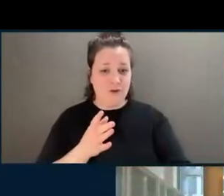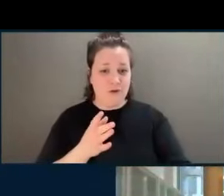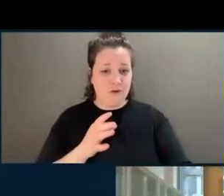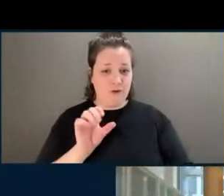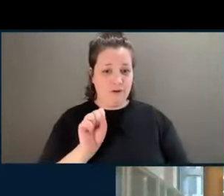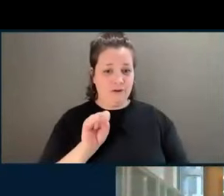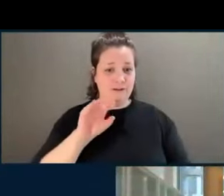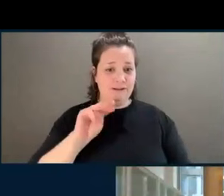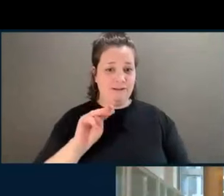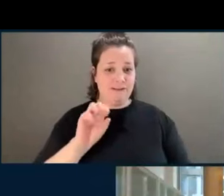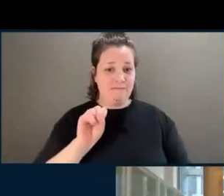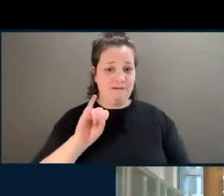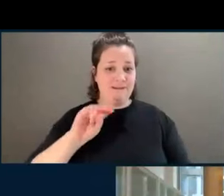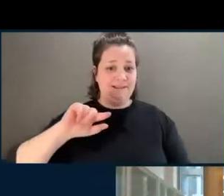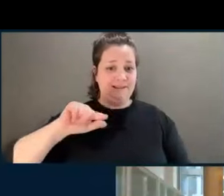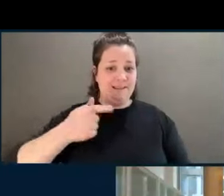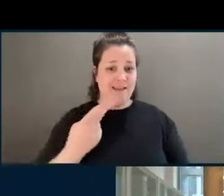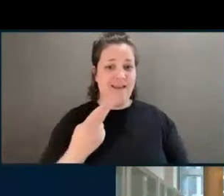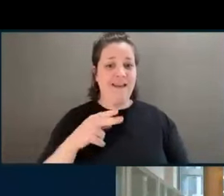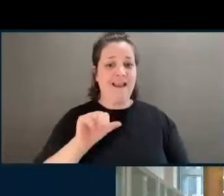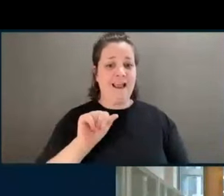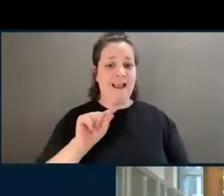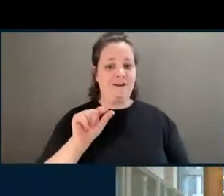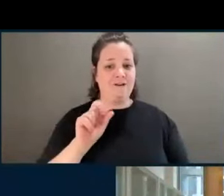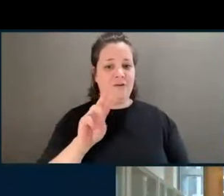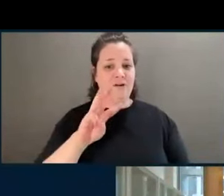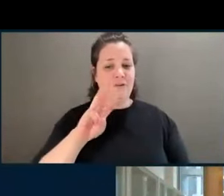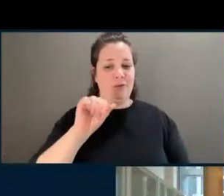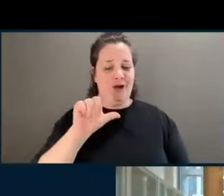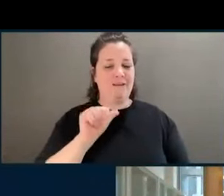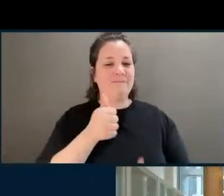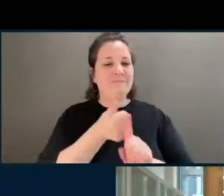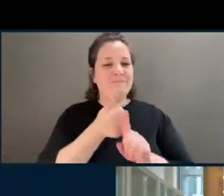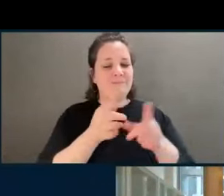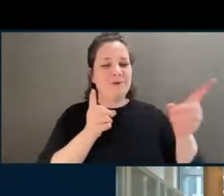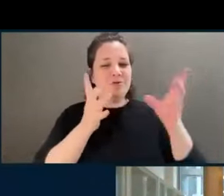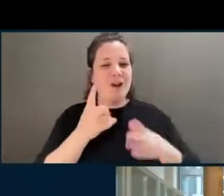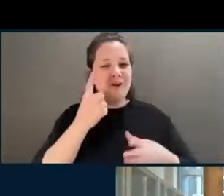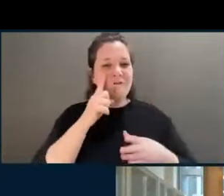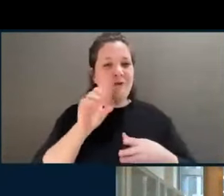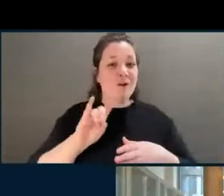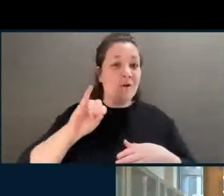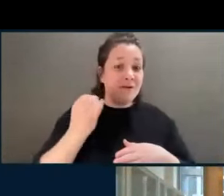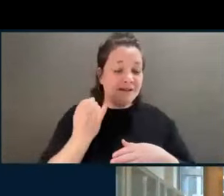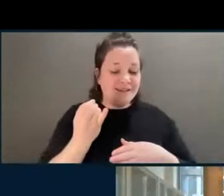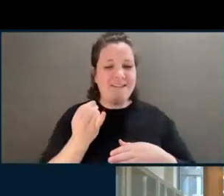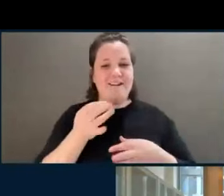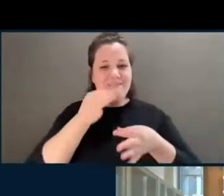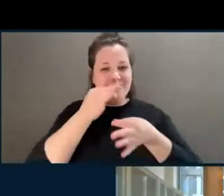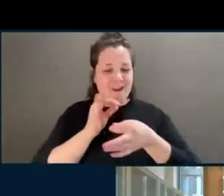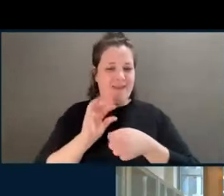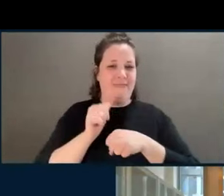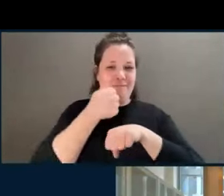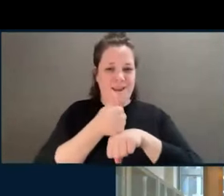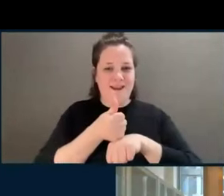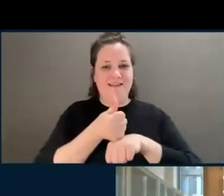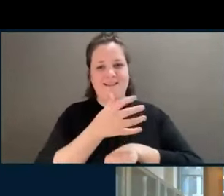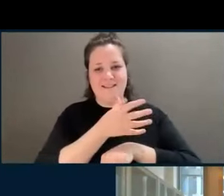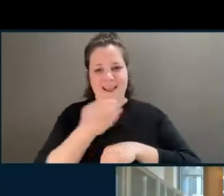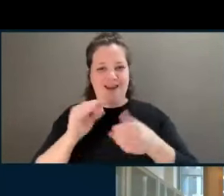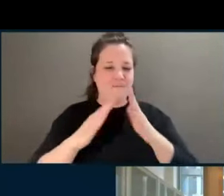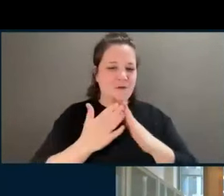for the Department of Justice's Center for Faith-Based and Neighborhood Partnerships. We are both one of 11 centers that